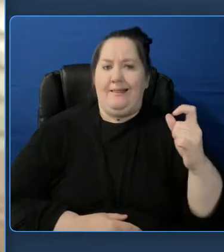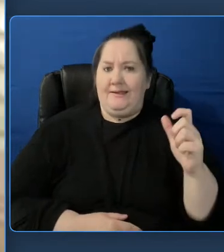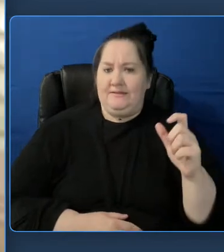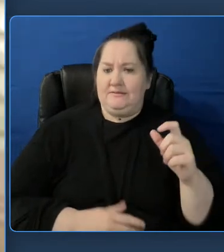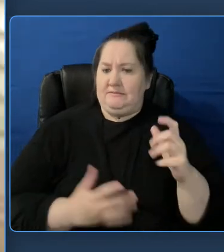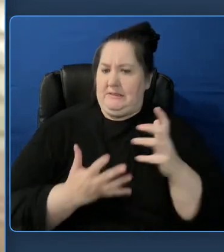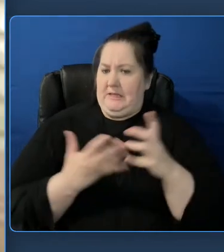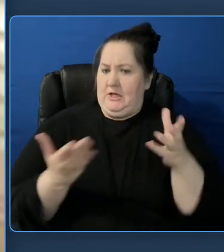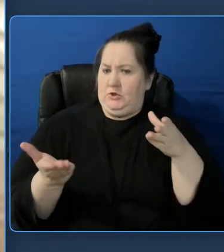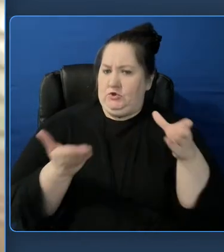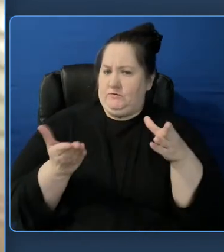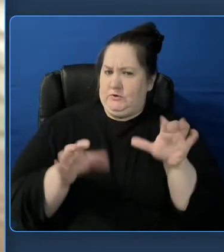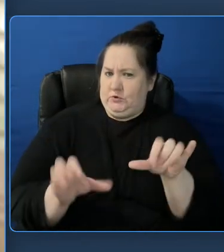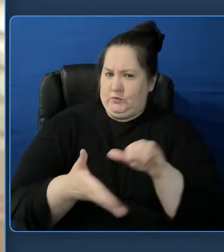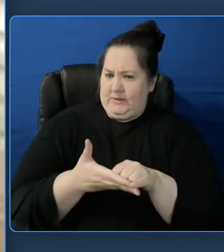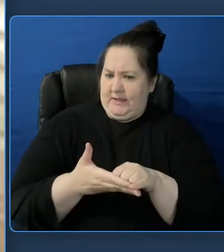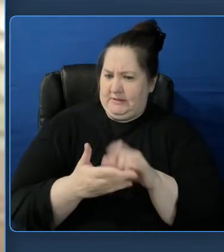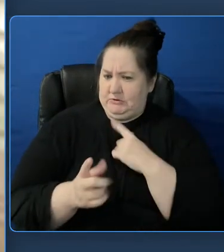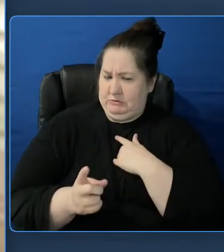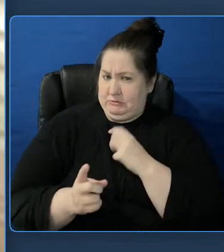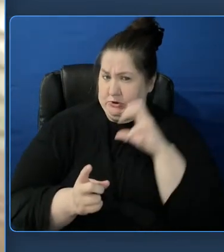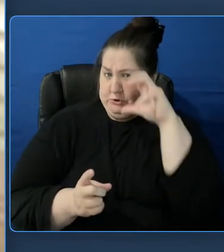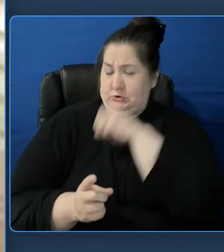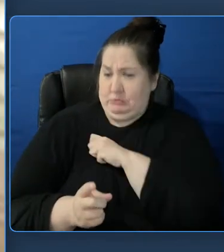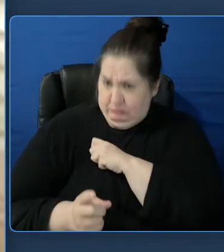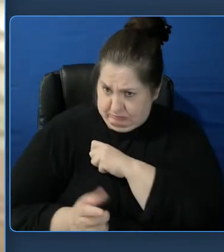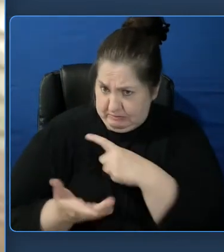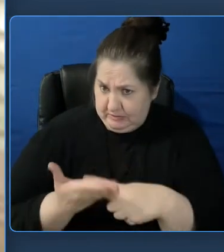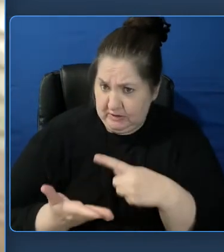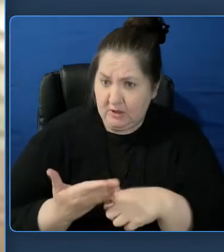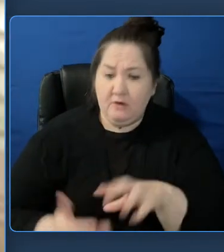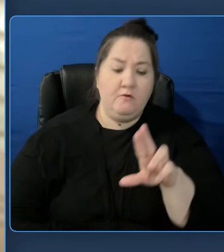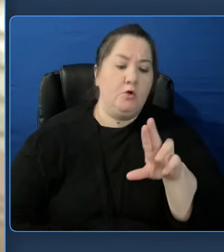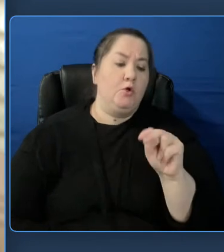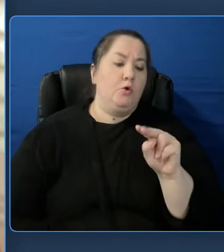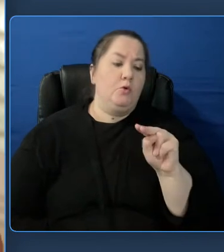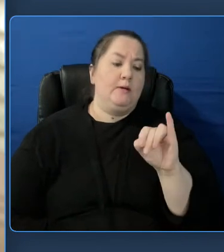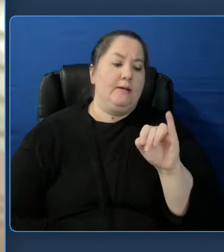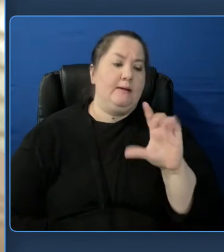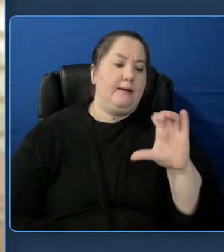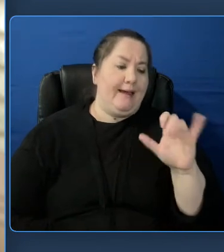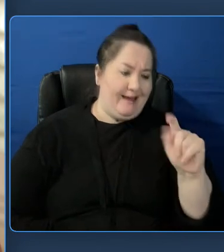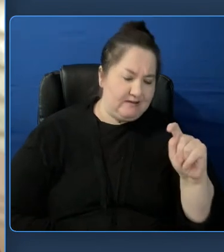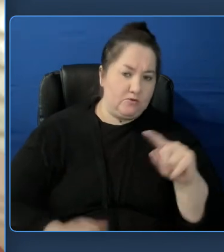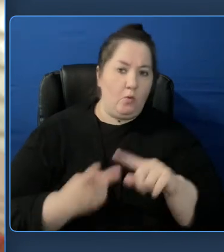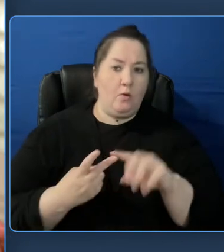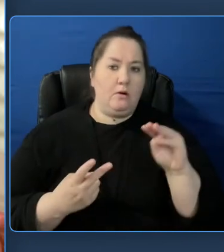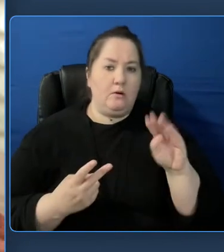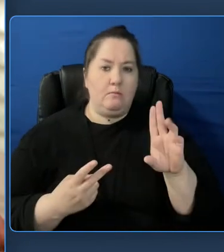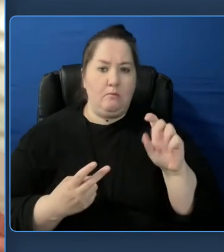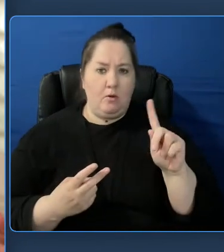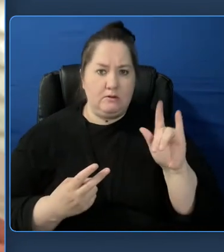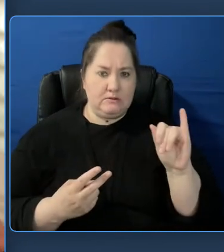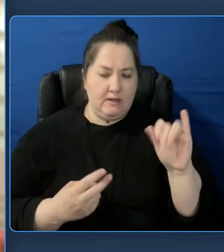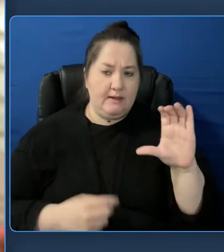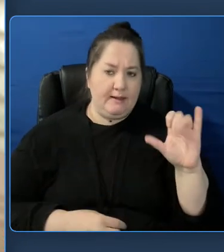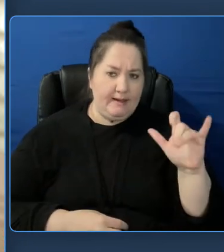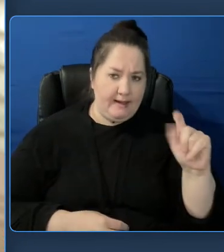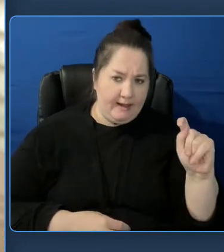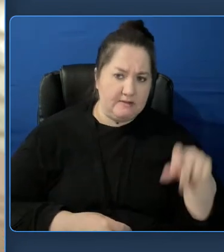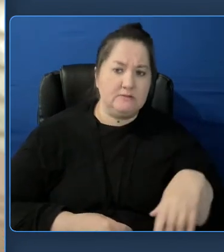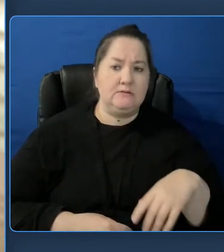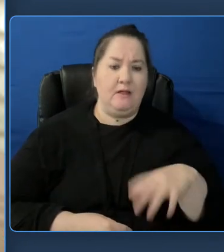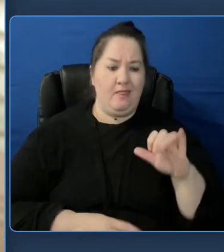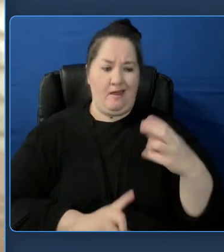right now. So what I'm assuming you're talking about is there's unicast and multicast, and you're talking about doing a multicast hardware